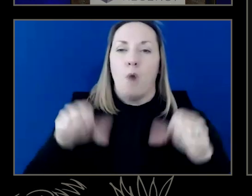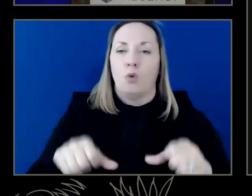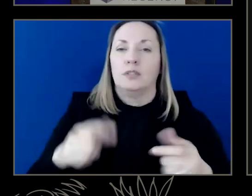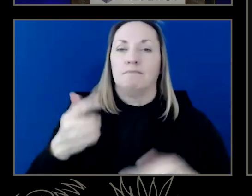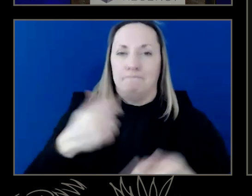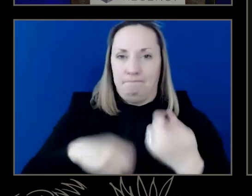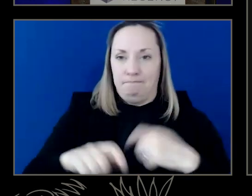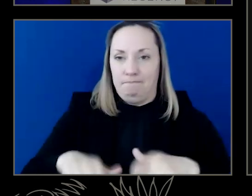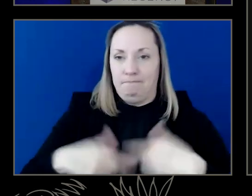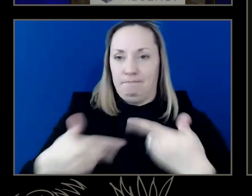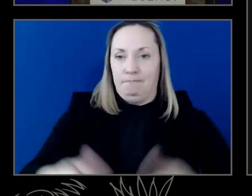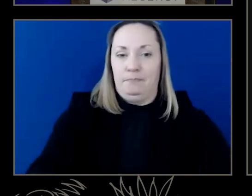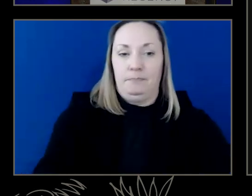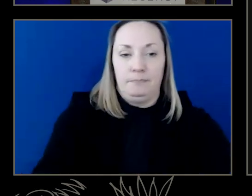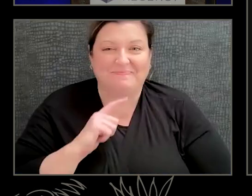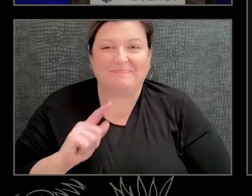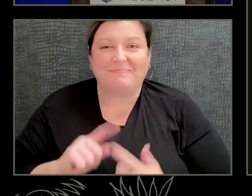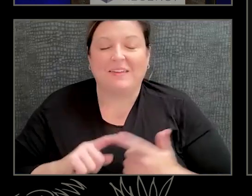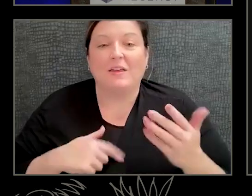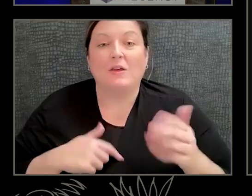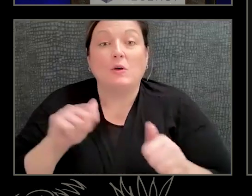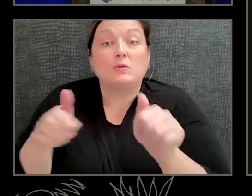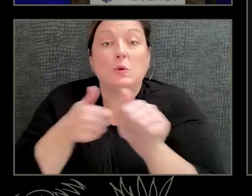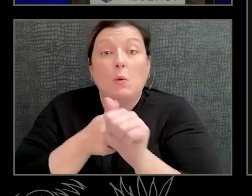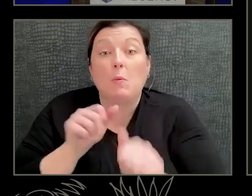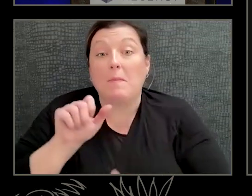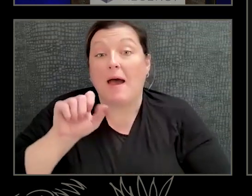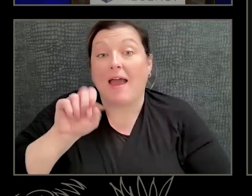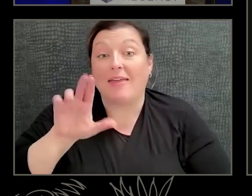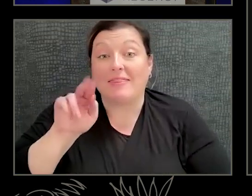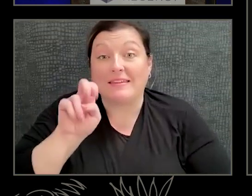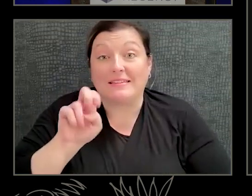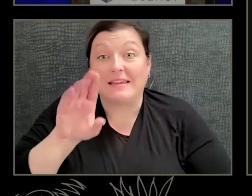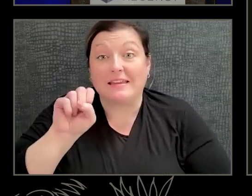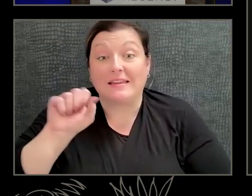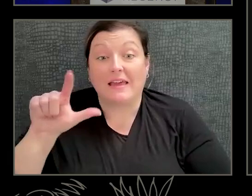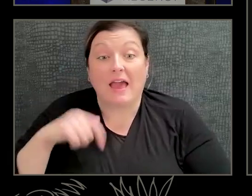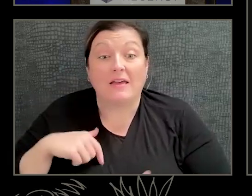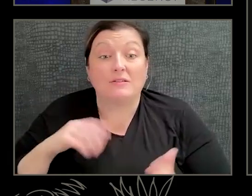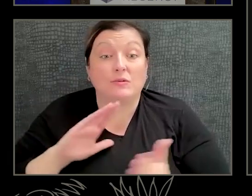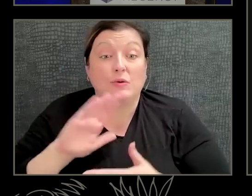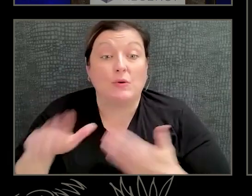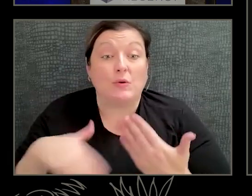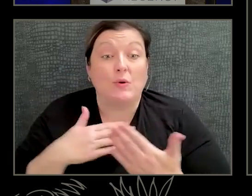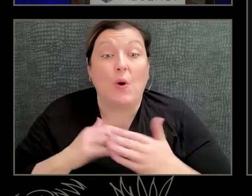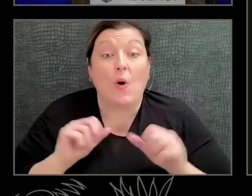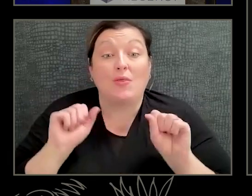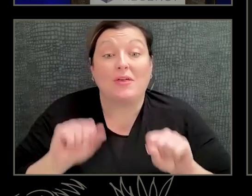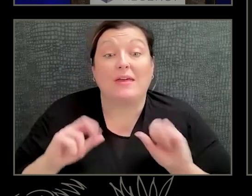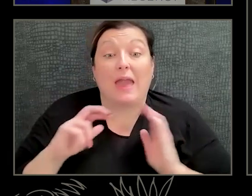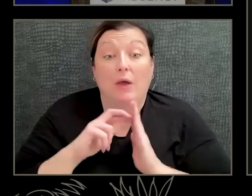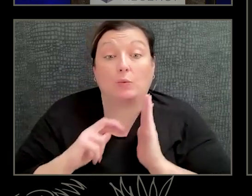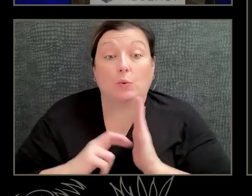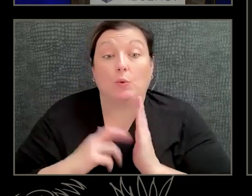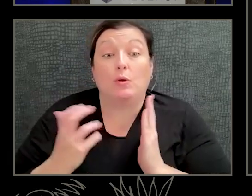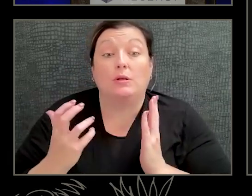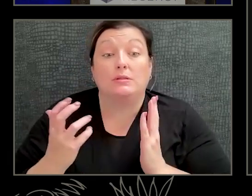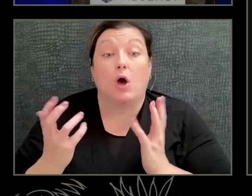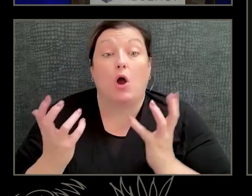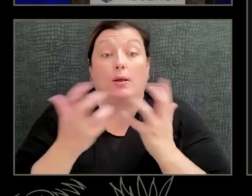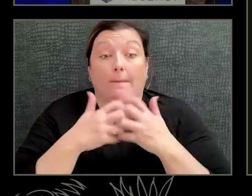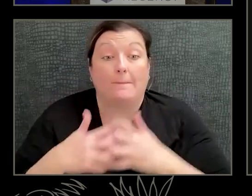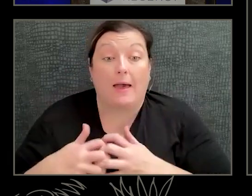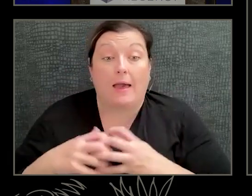So behind the scenes in CASL, all the can rules are combined using logical OR, the box in green, and all